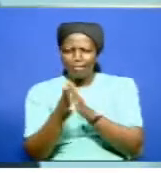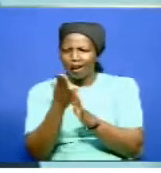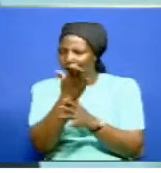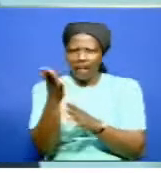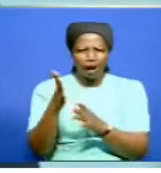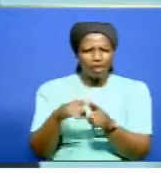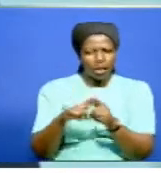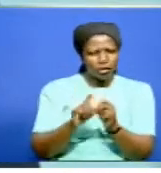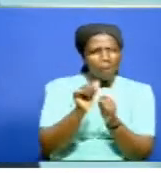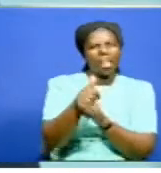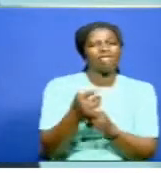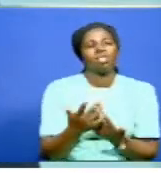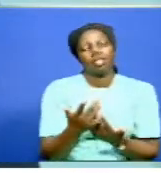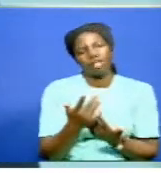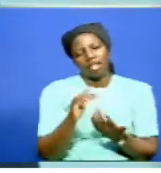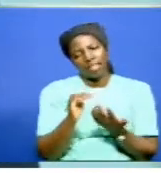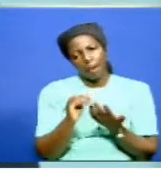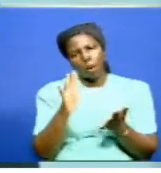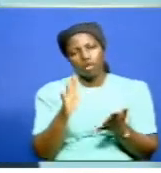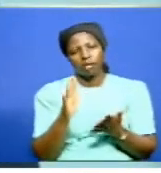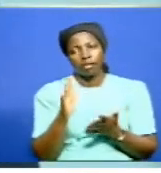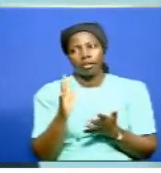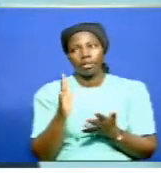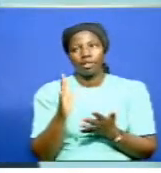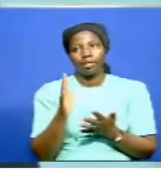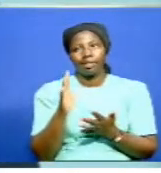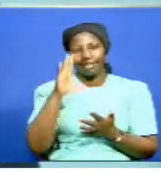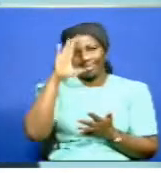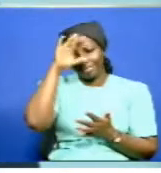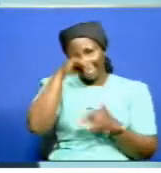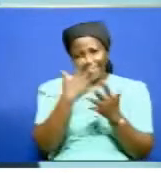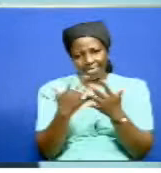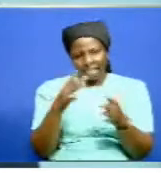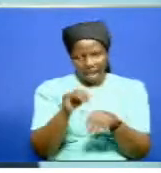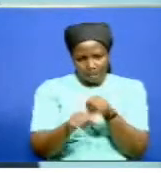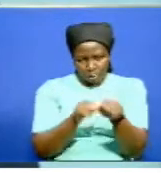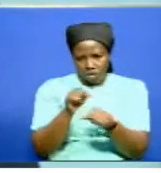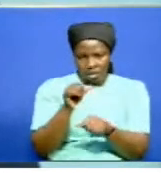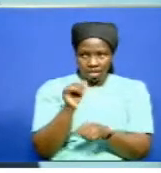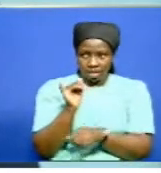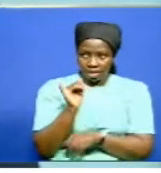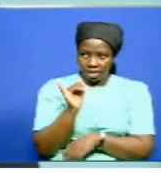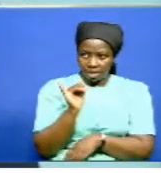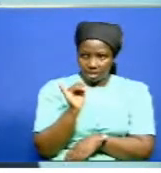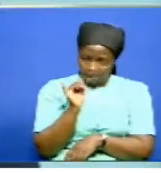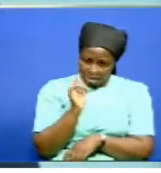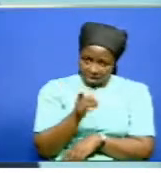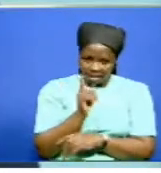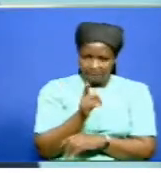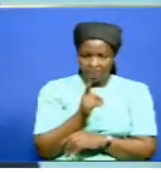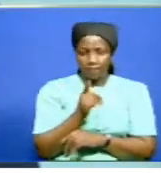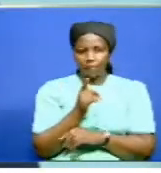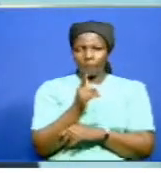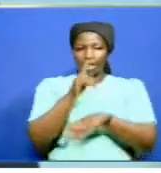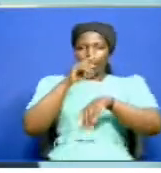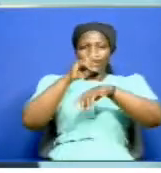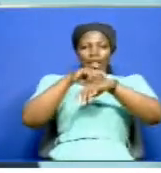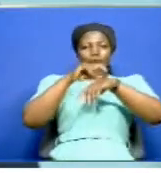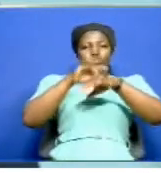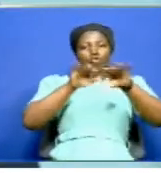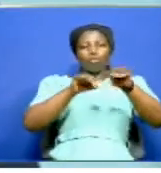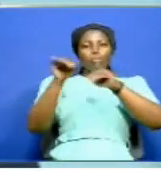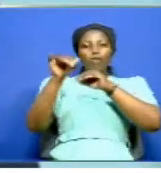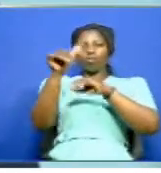most strange thing about it all is this. When we go to other